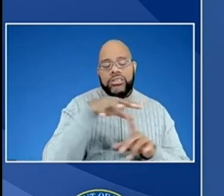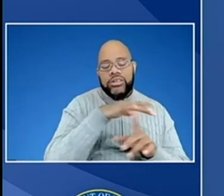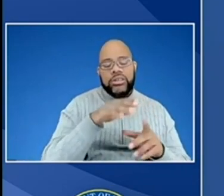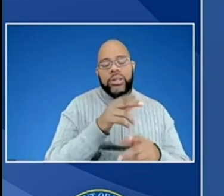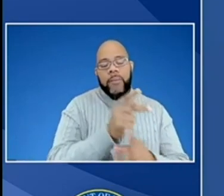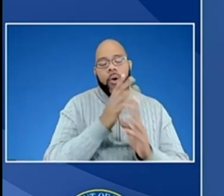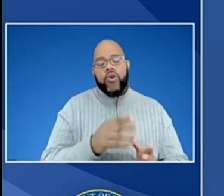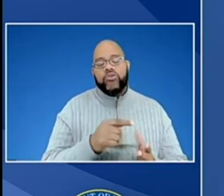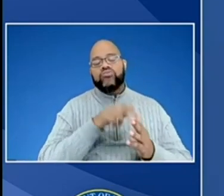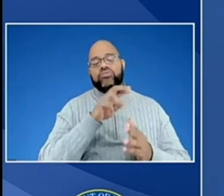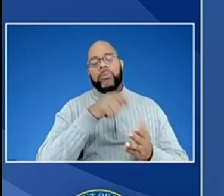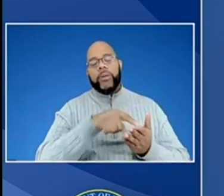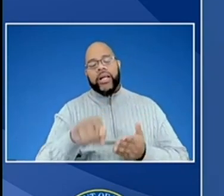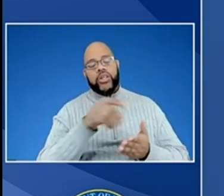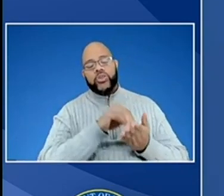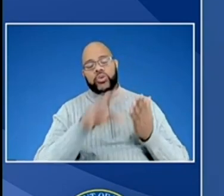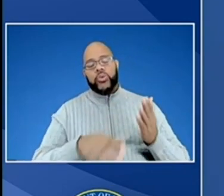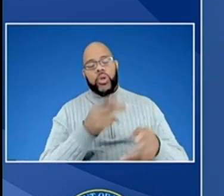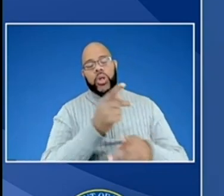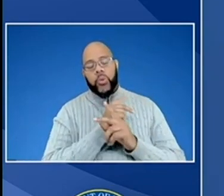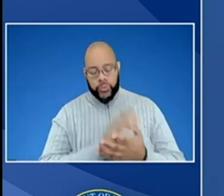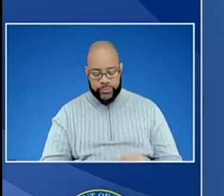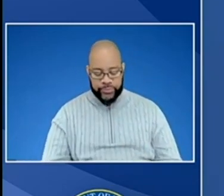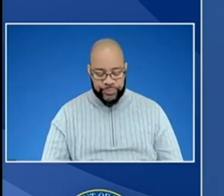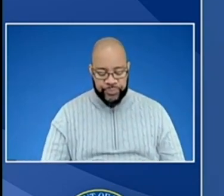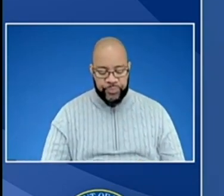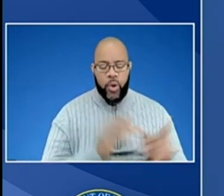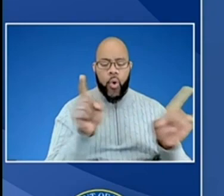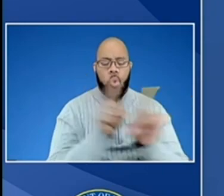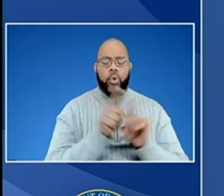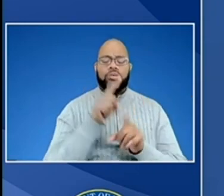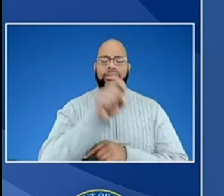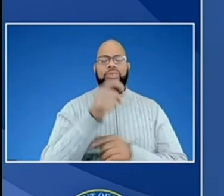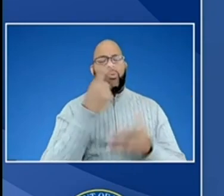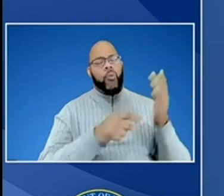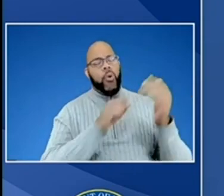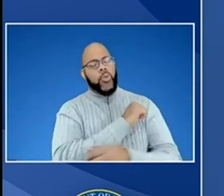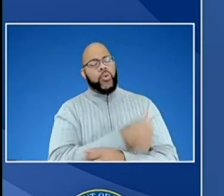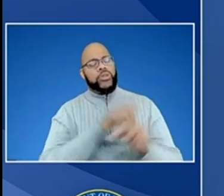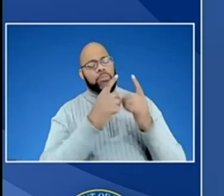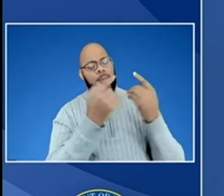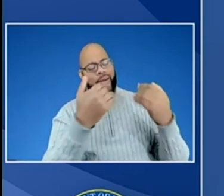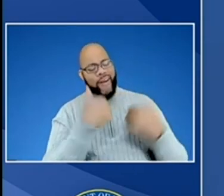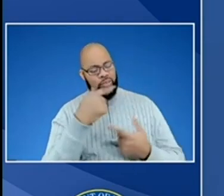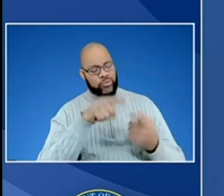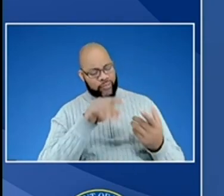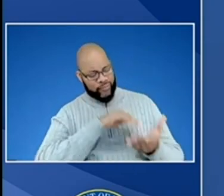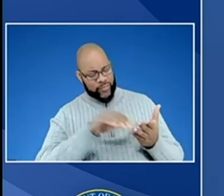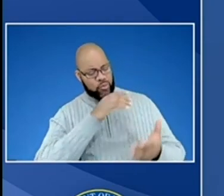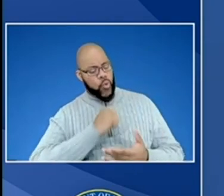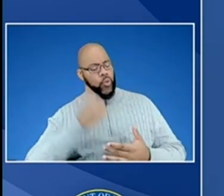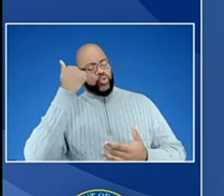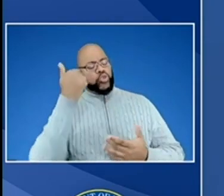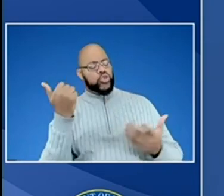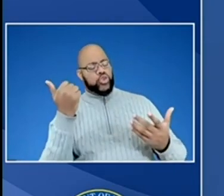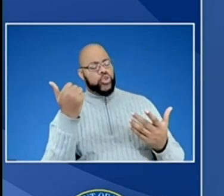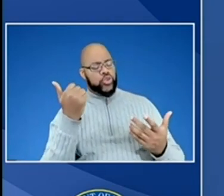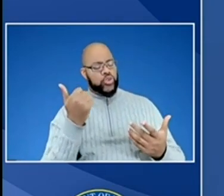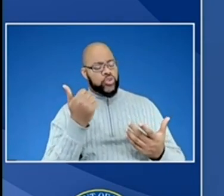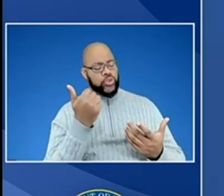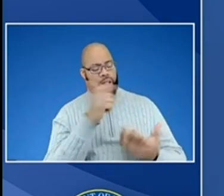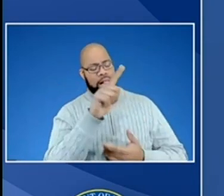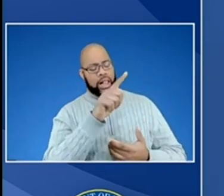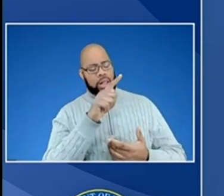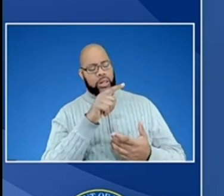repaying federal student loans. It was also asked what authority the department has to forgive older Bell loans